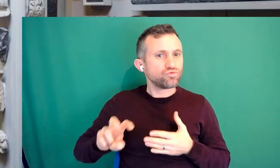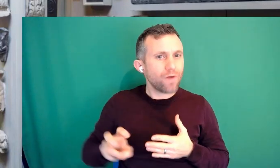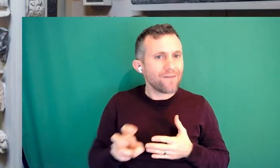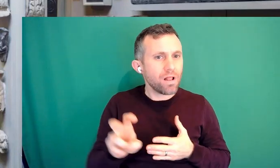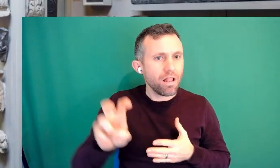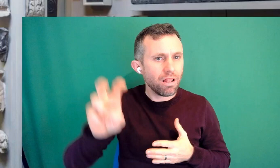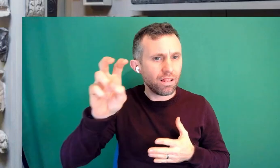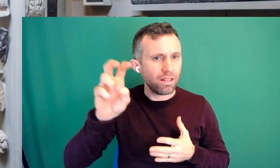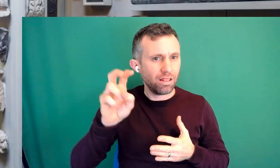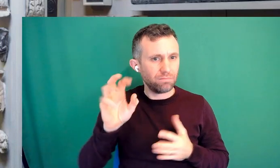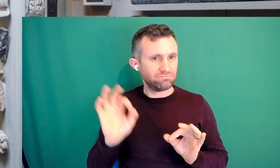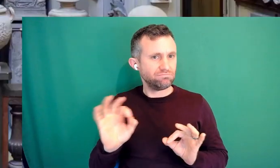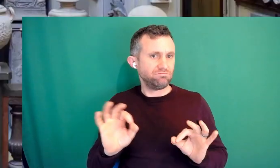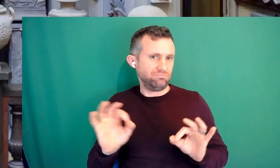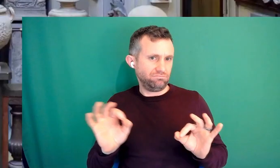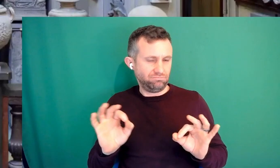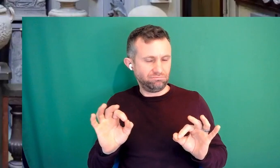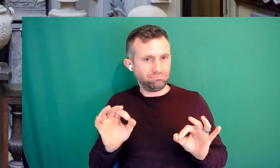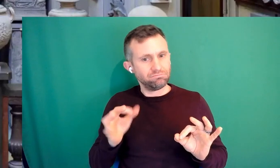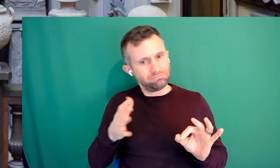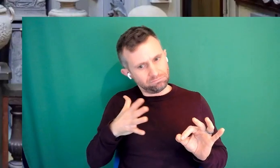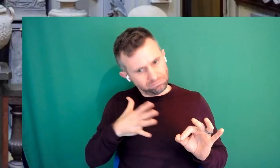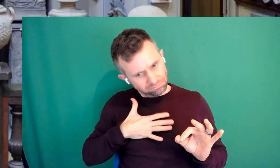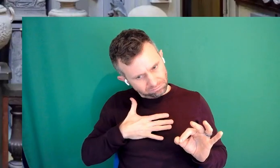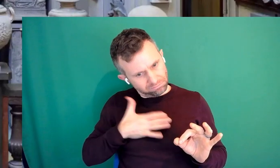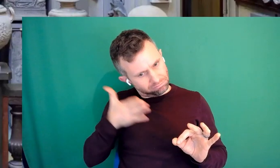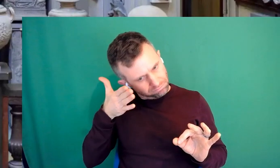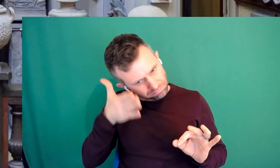space at